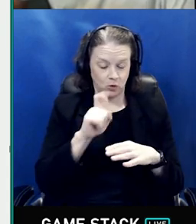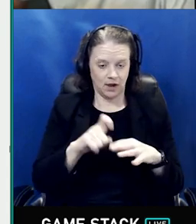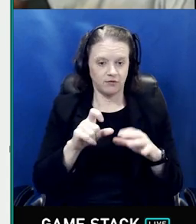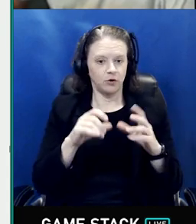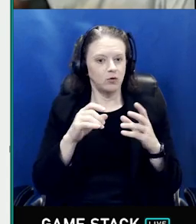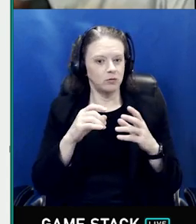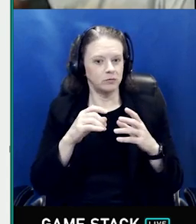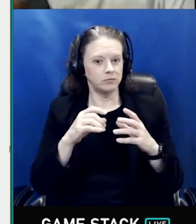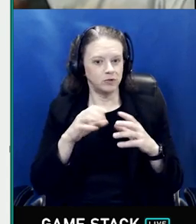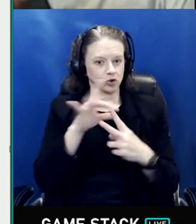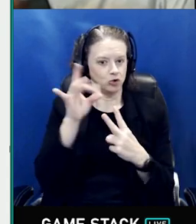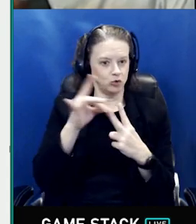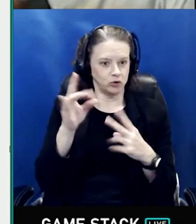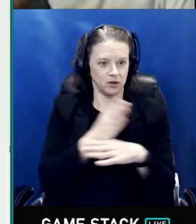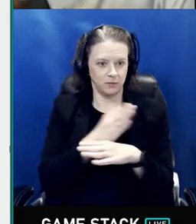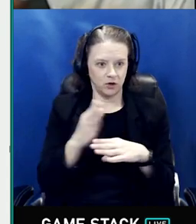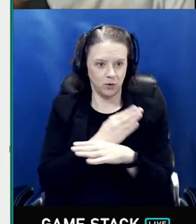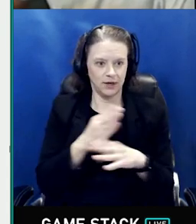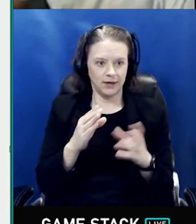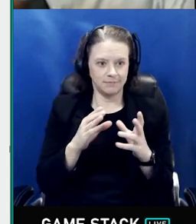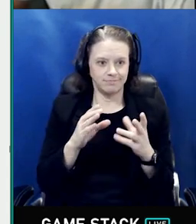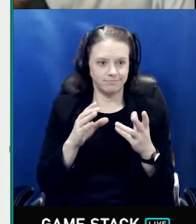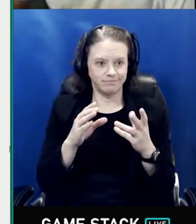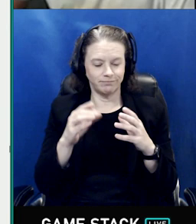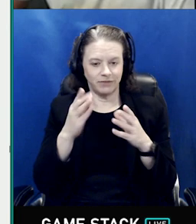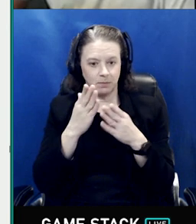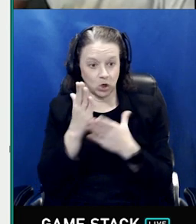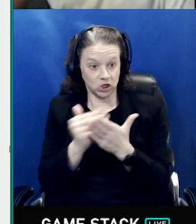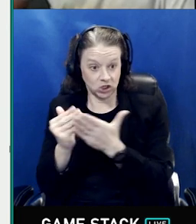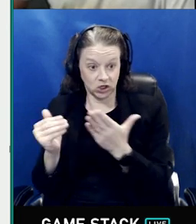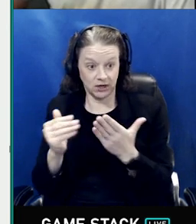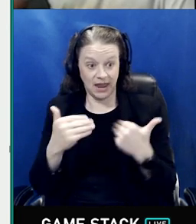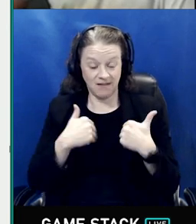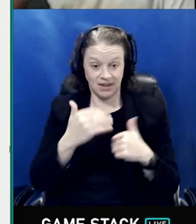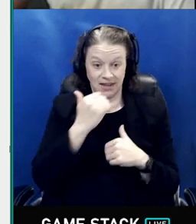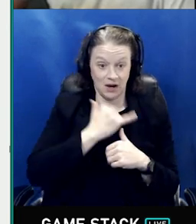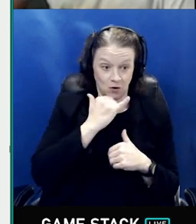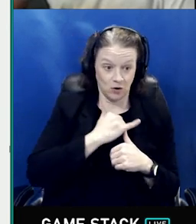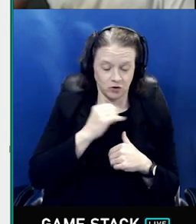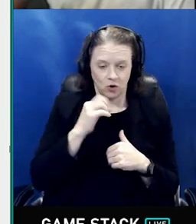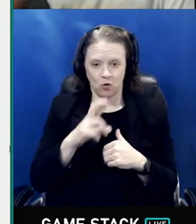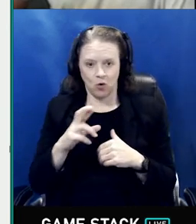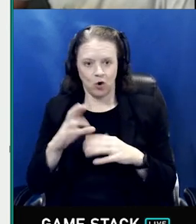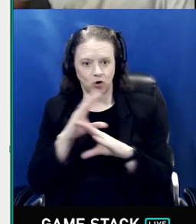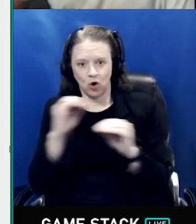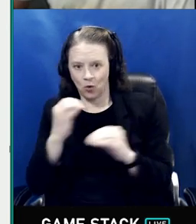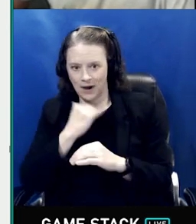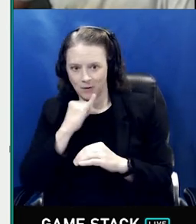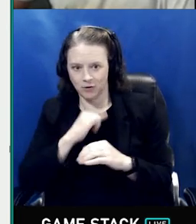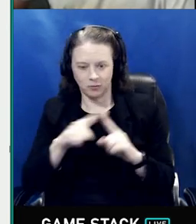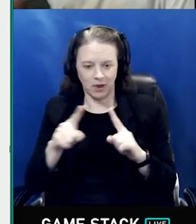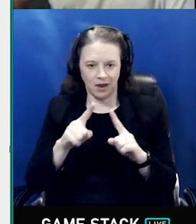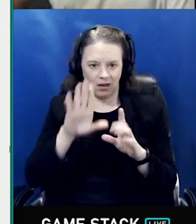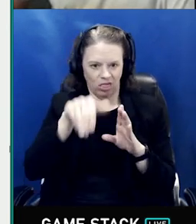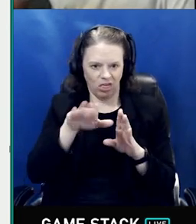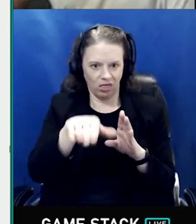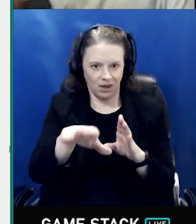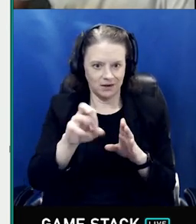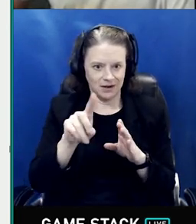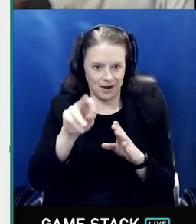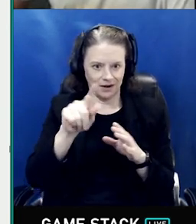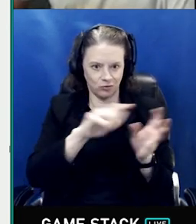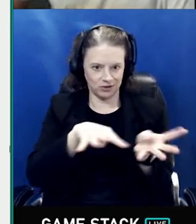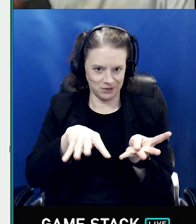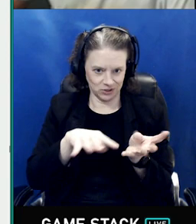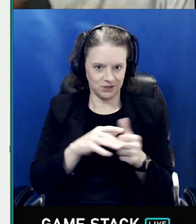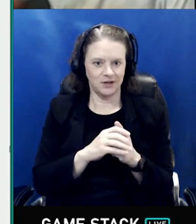but with potentially inconsistent data. So CAP theorem does a good job of describing the choice users must make when